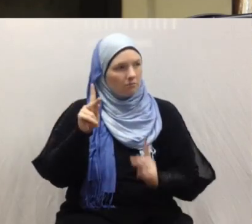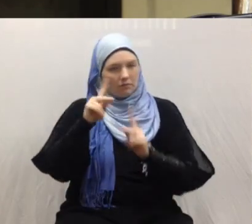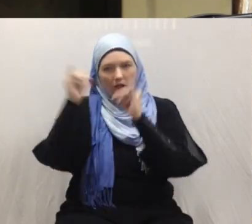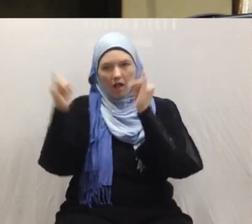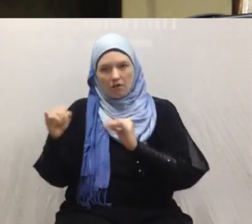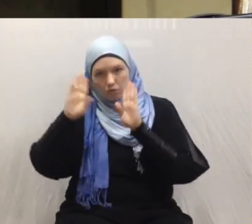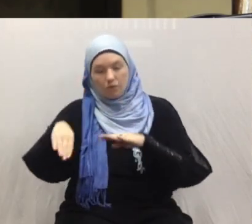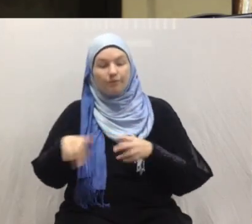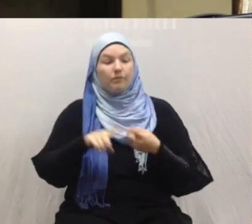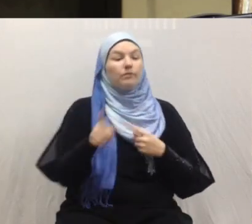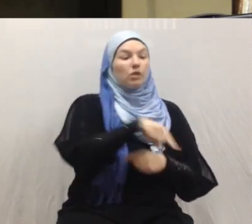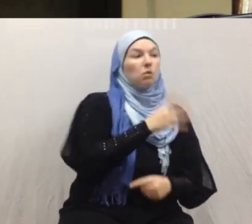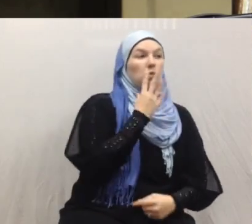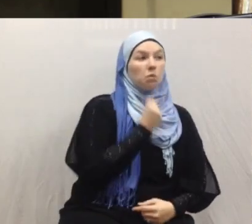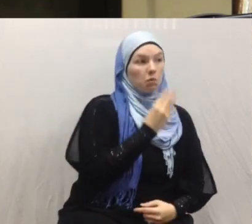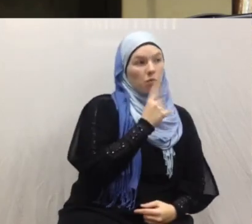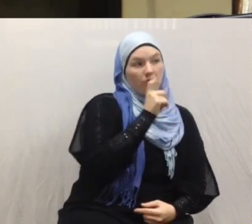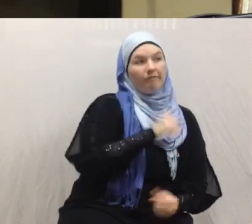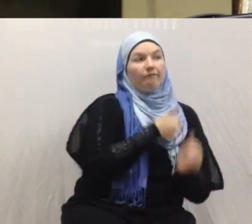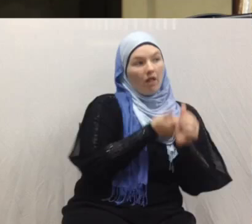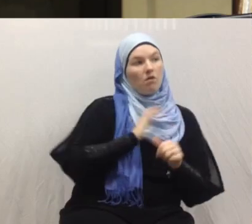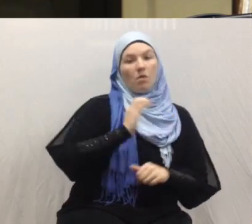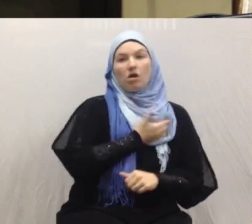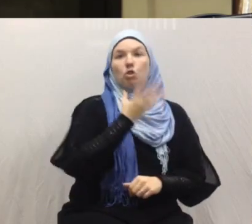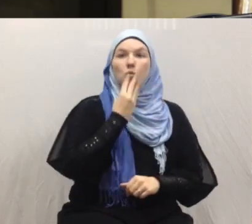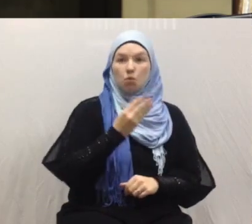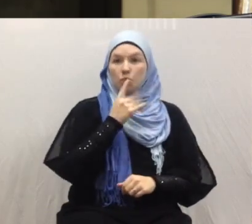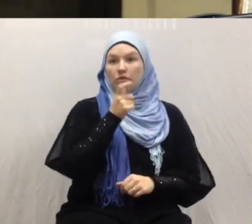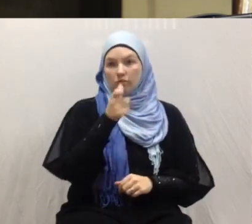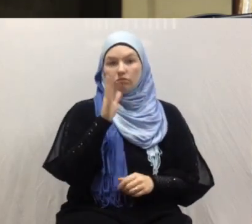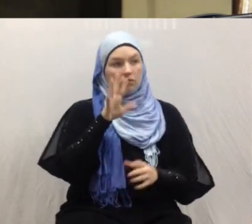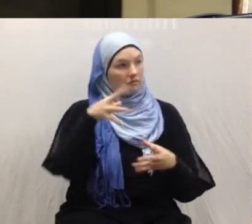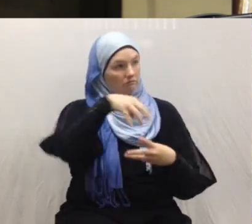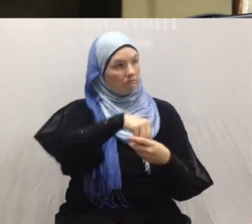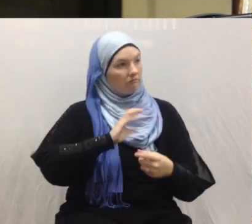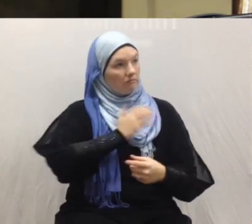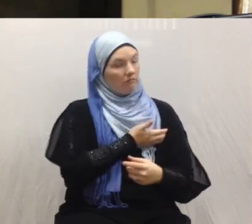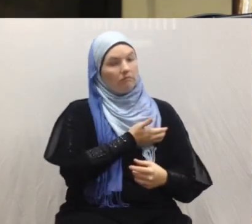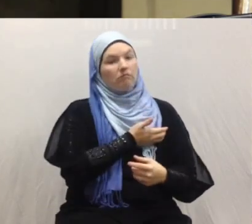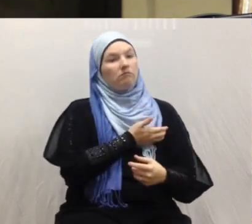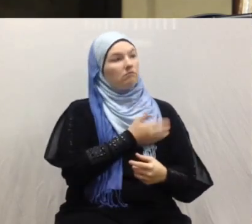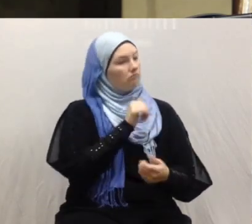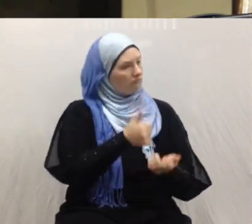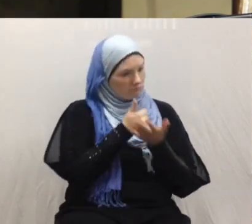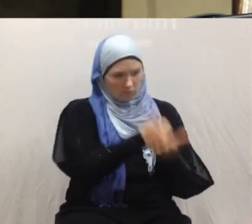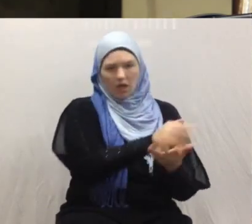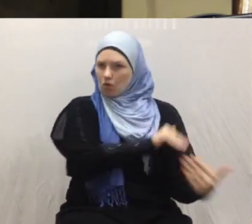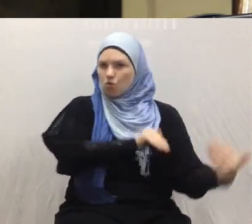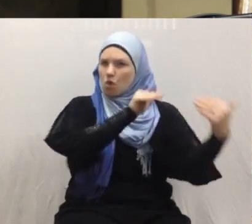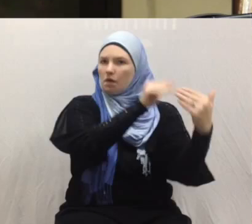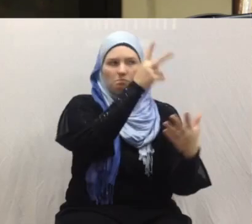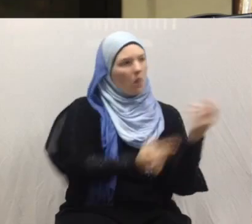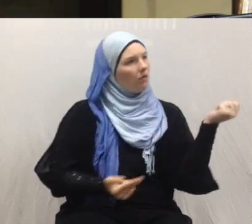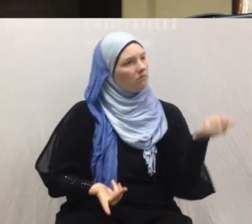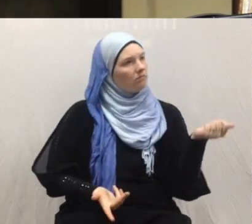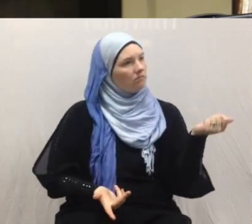To the Jew who follow us, or the Jew who follows us, belong help and equality. He shall